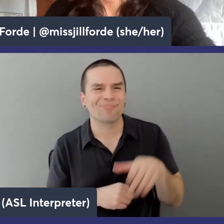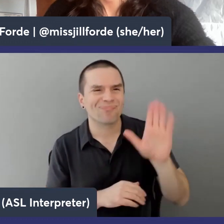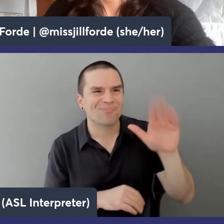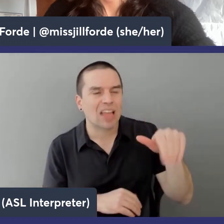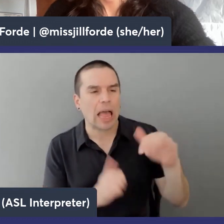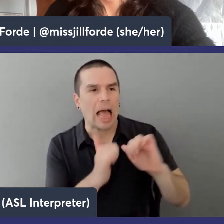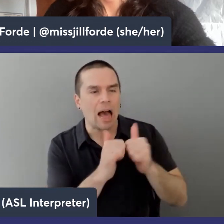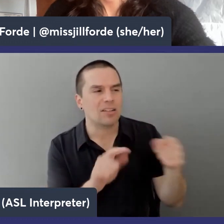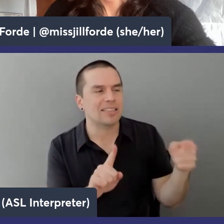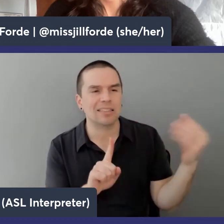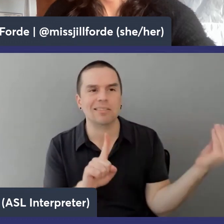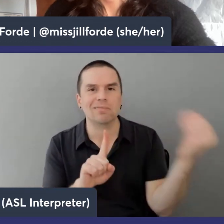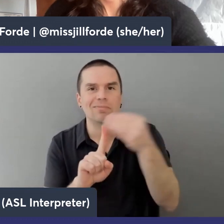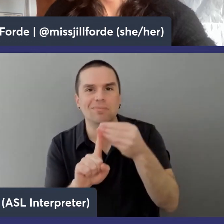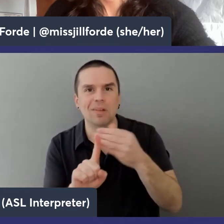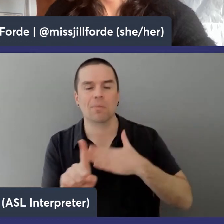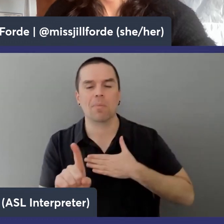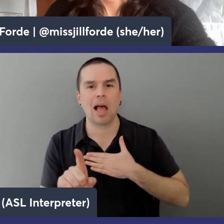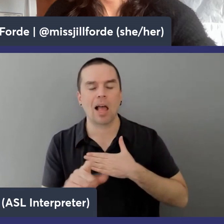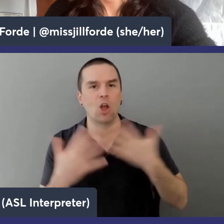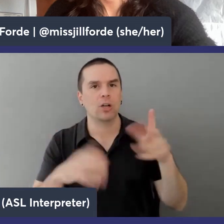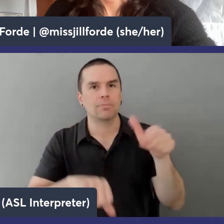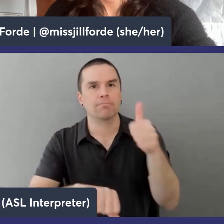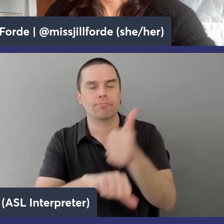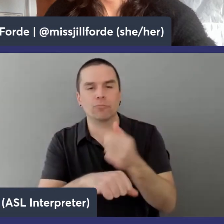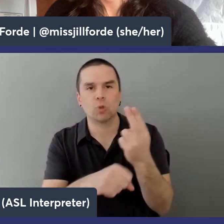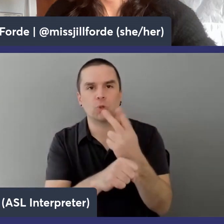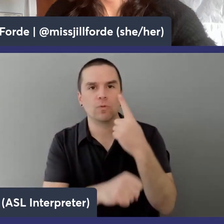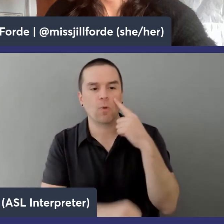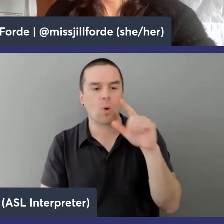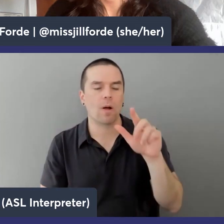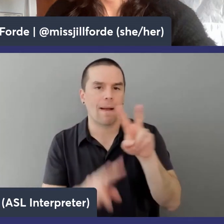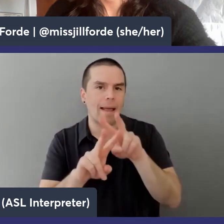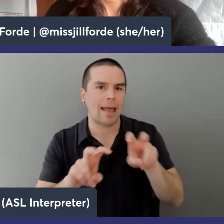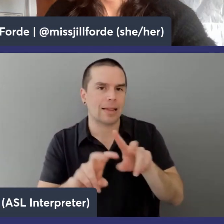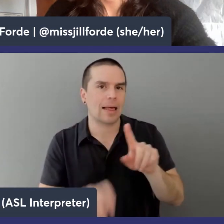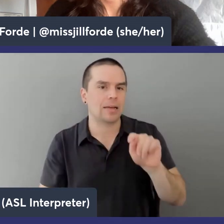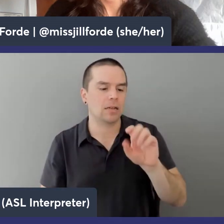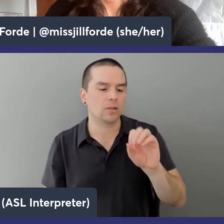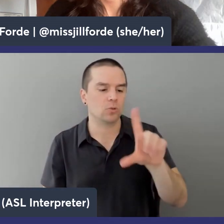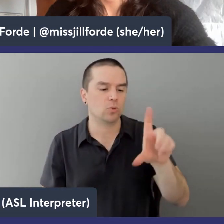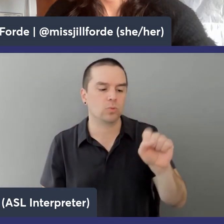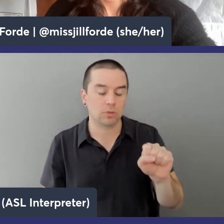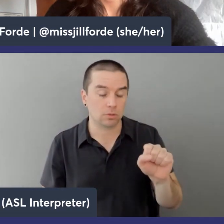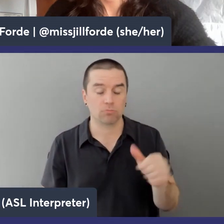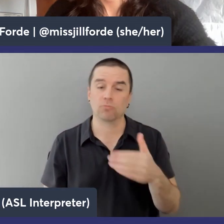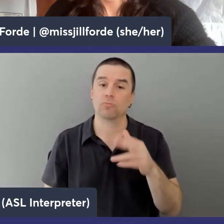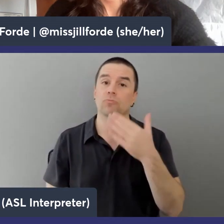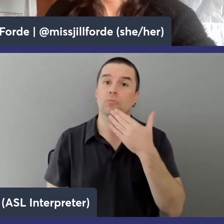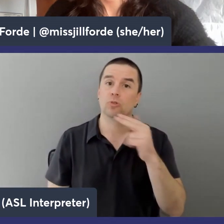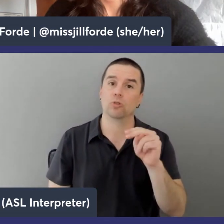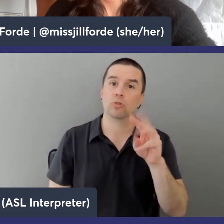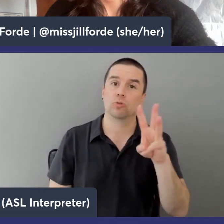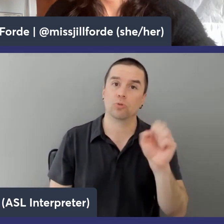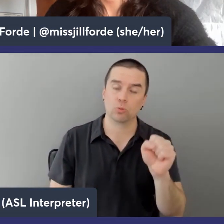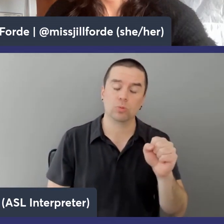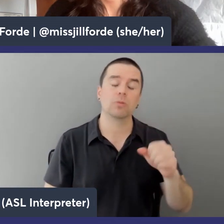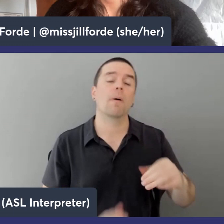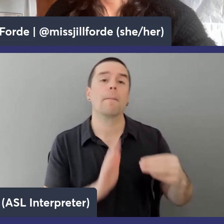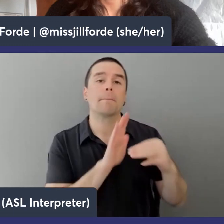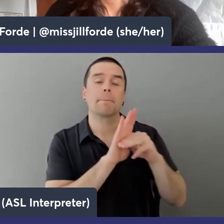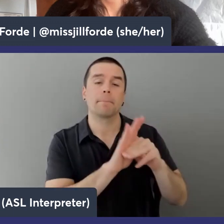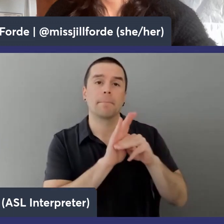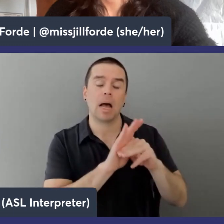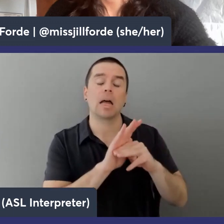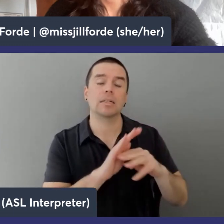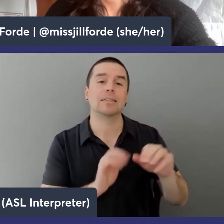our existing use of analytic tools? So the great thing is that the model that the Security Lake is built on,